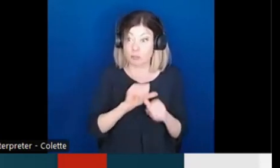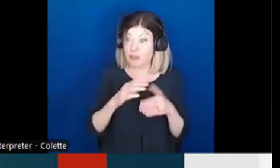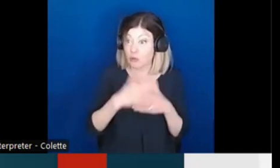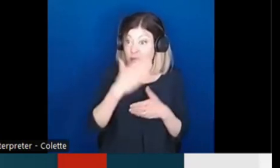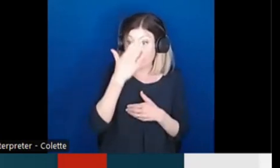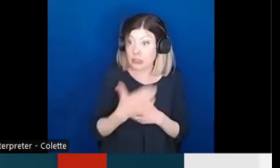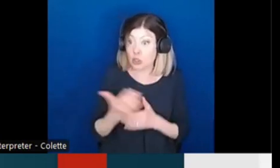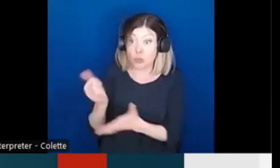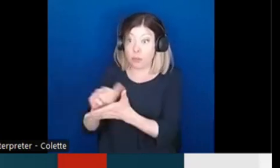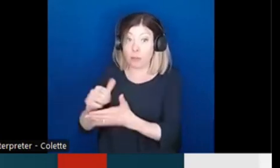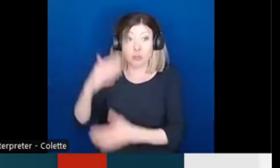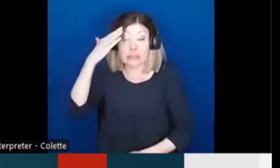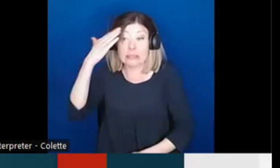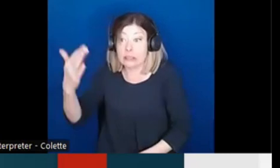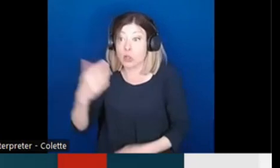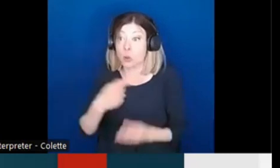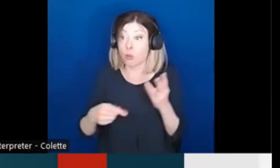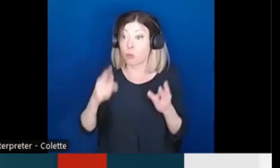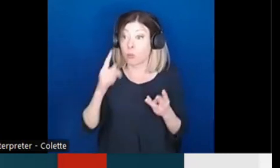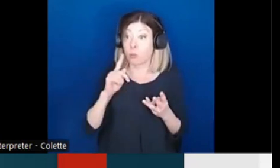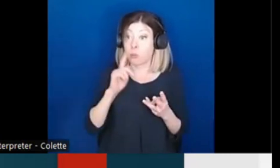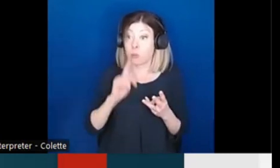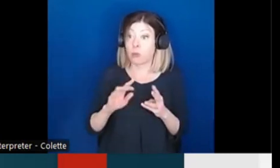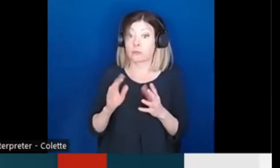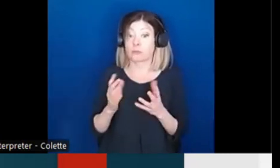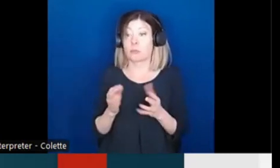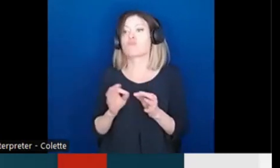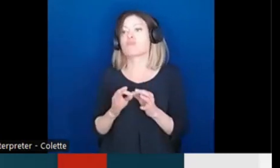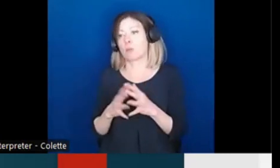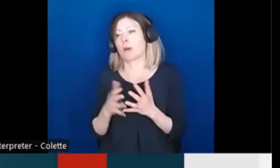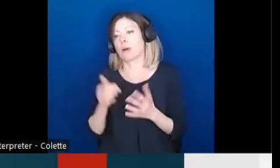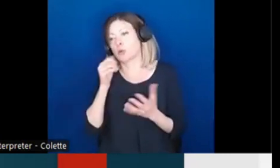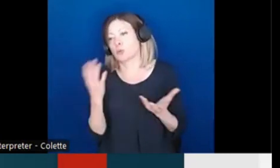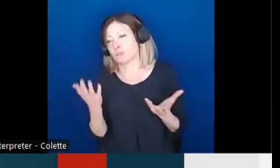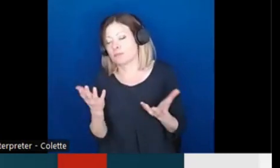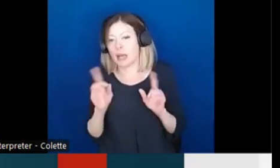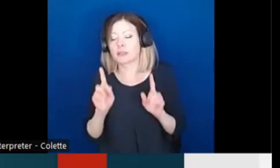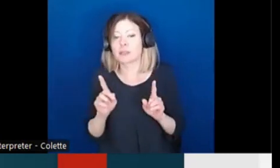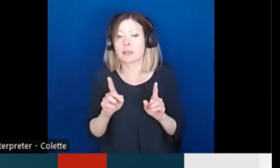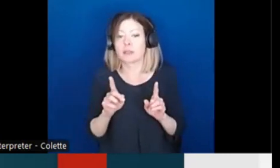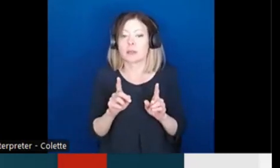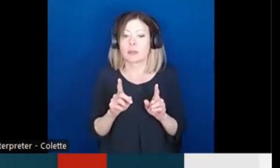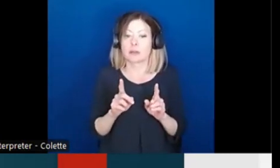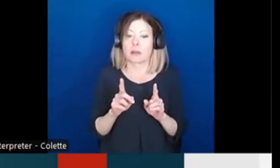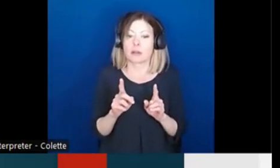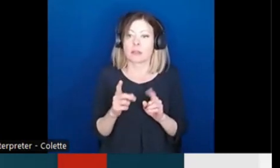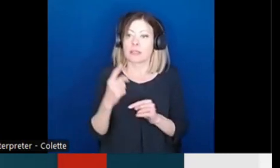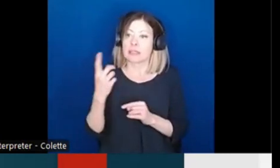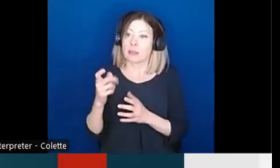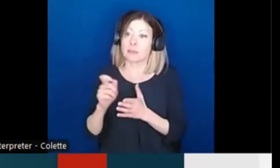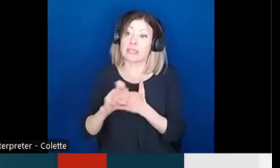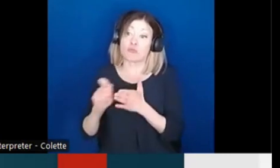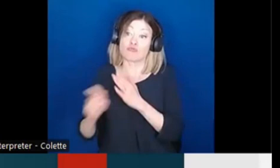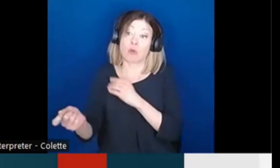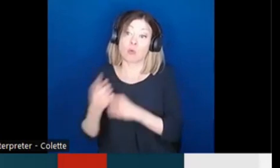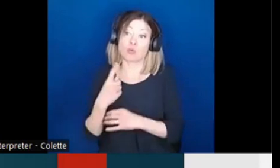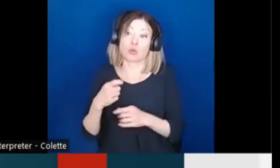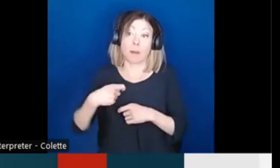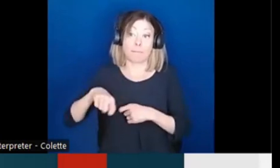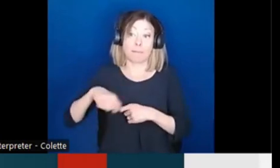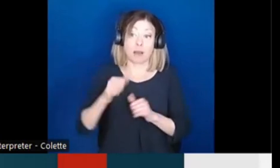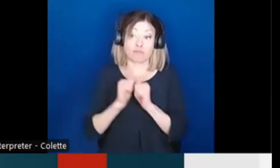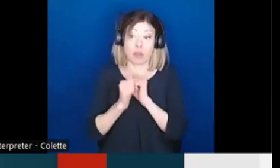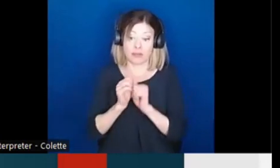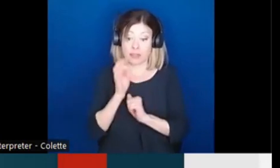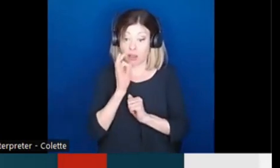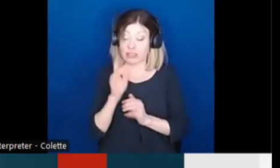know, nobody knew. So publisher wrote to the Bell brothers saying, somebody wants your autograph, so here you go. That